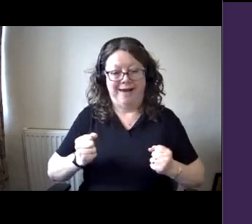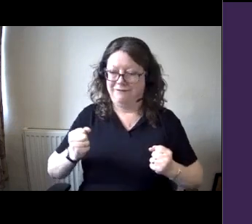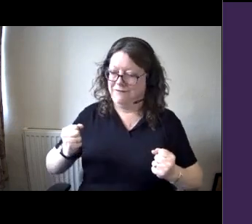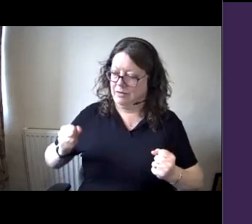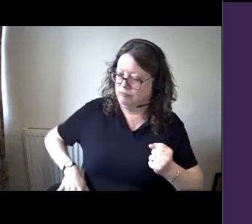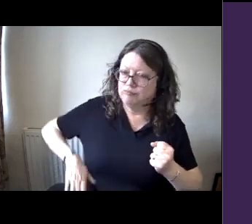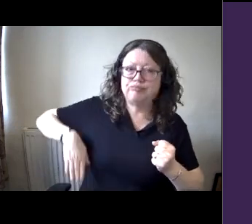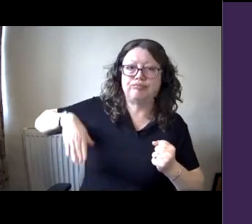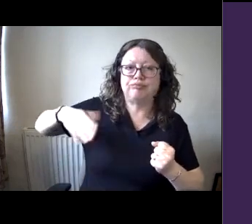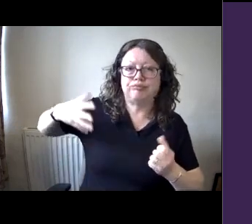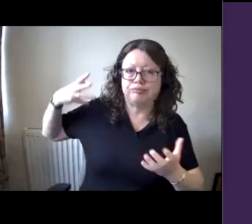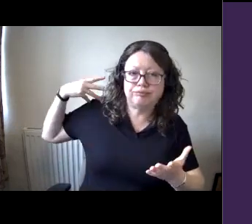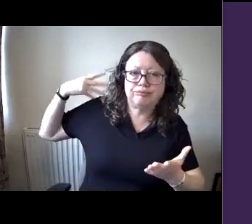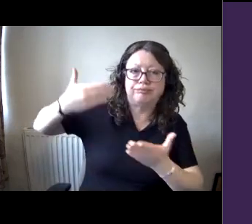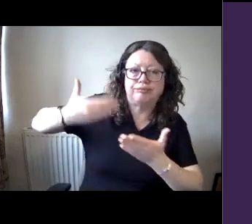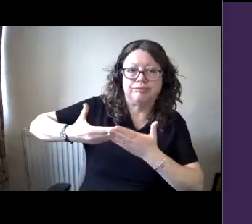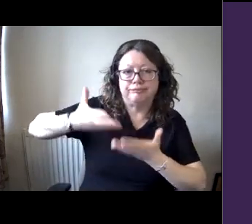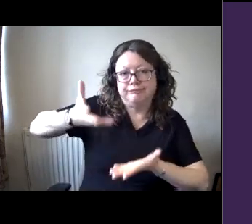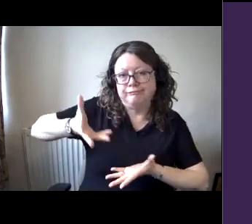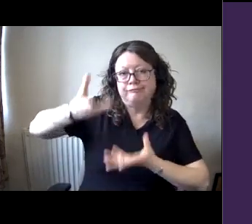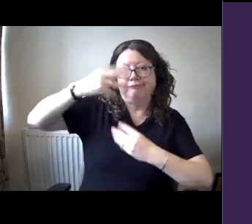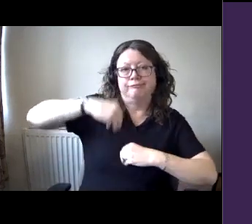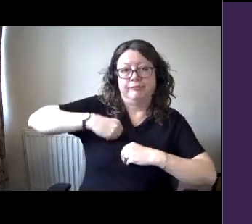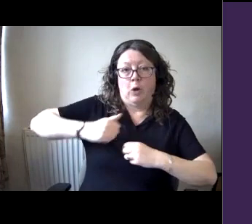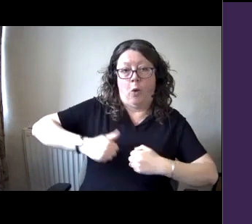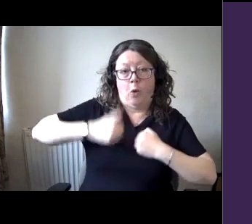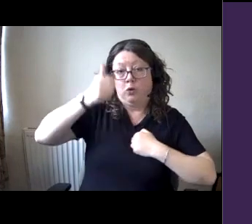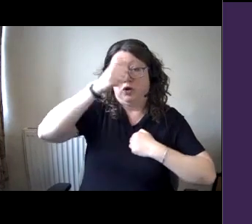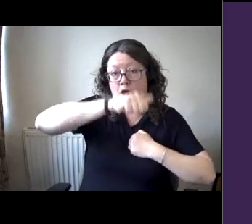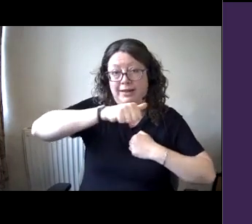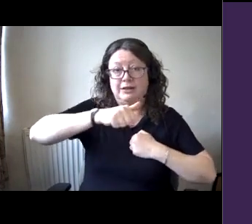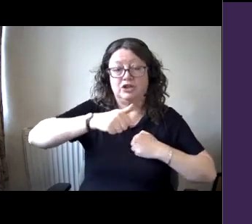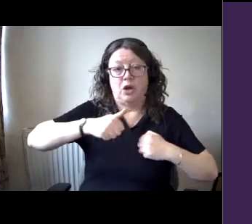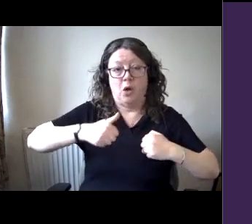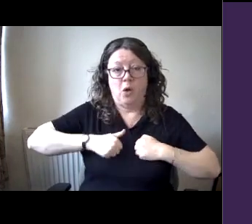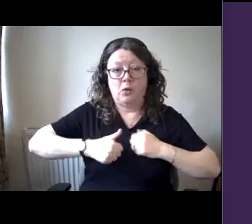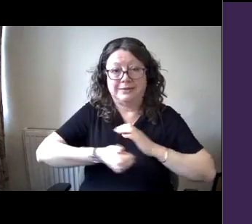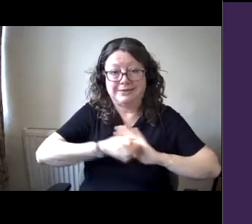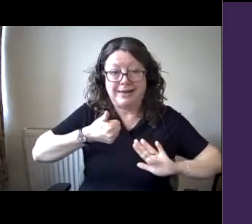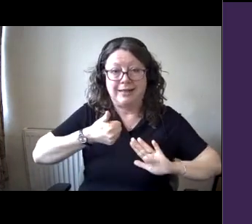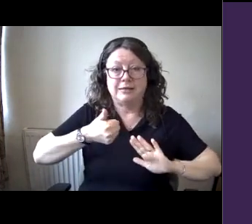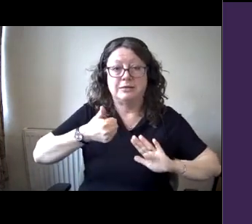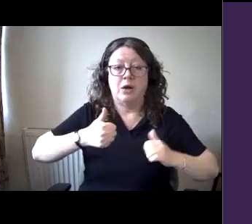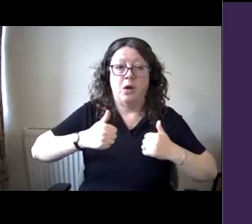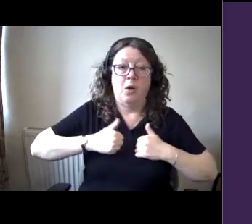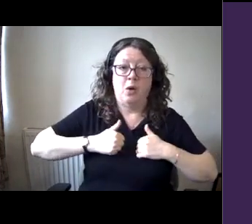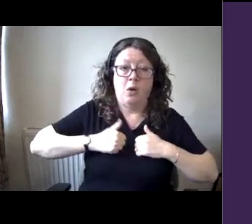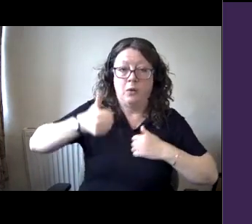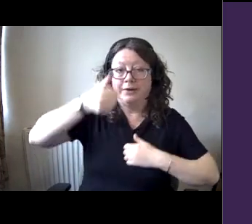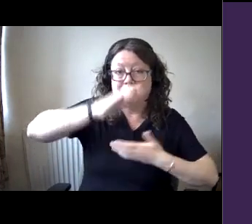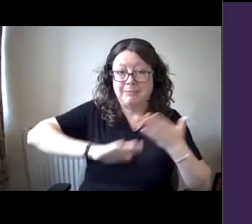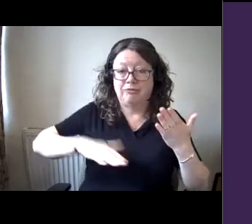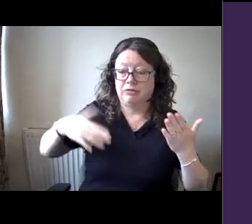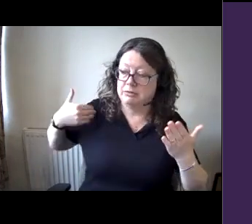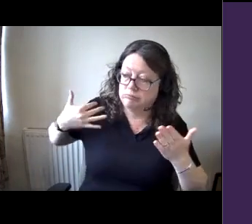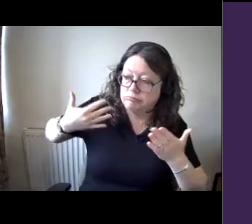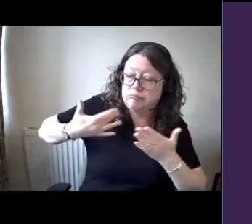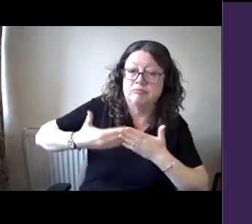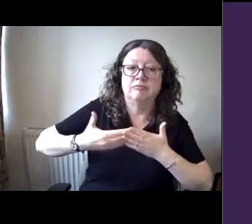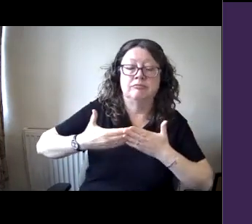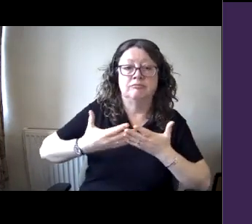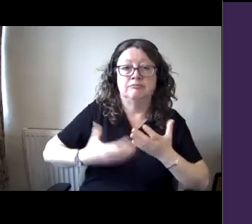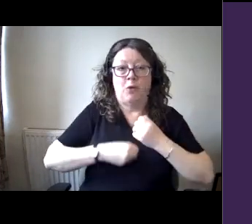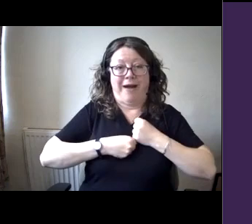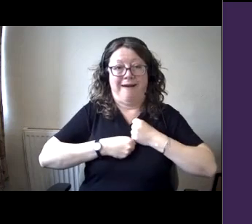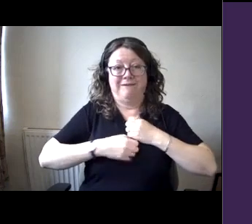speech skills, our language skills, and our social experience, the things that we understand about our